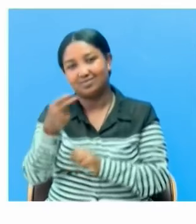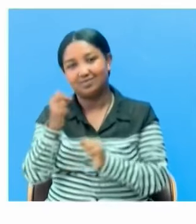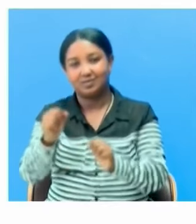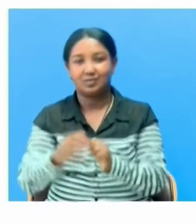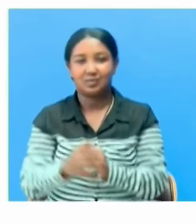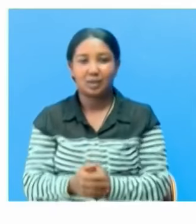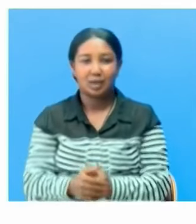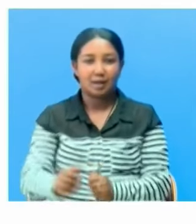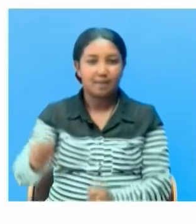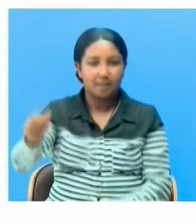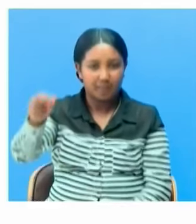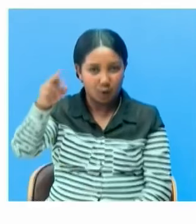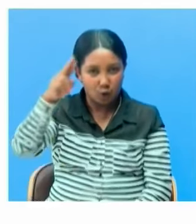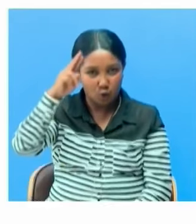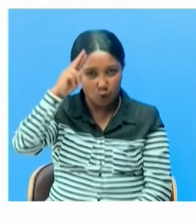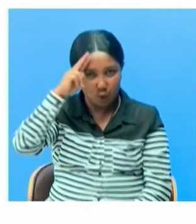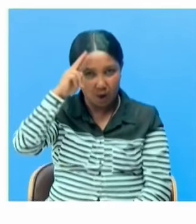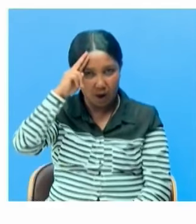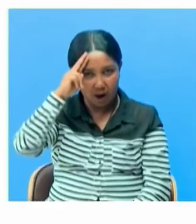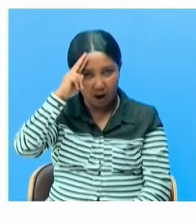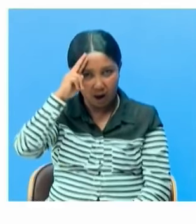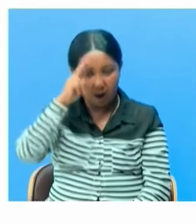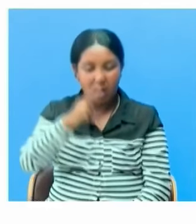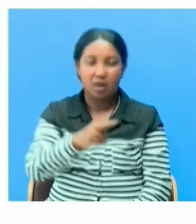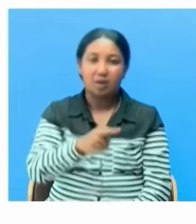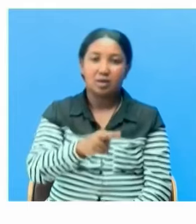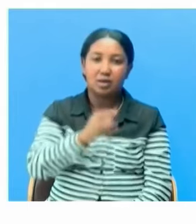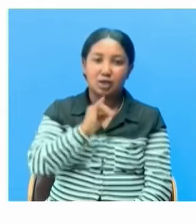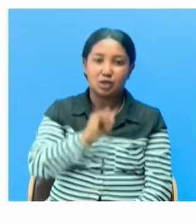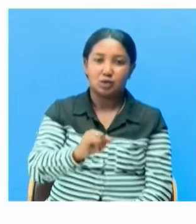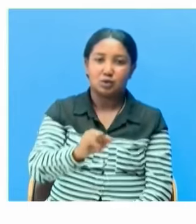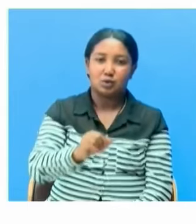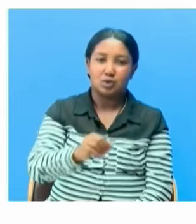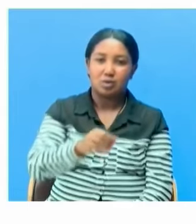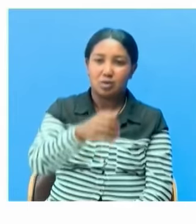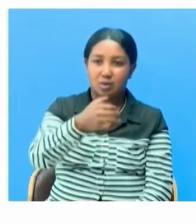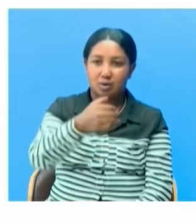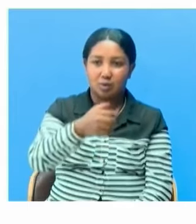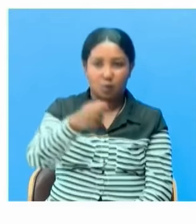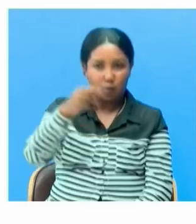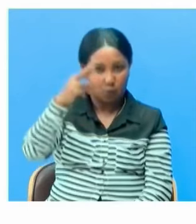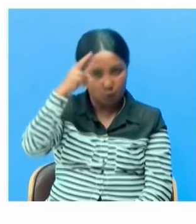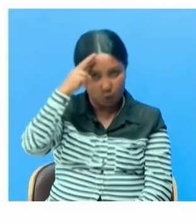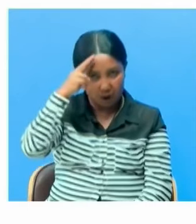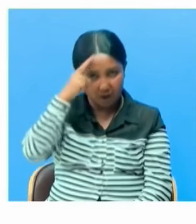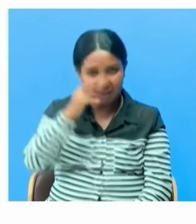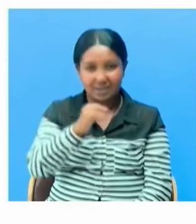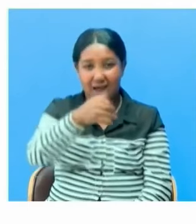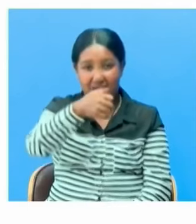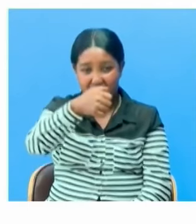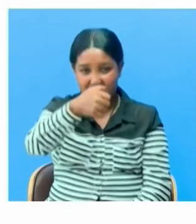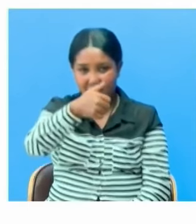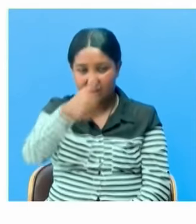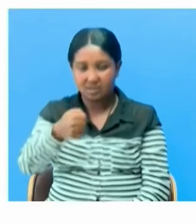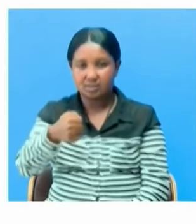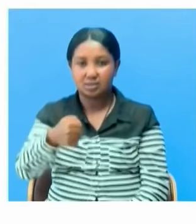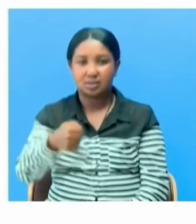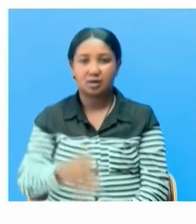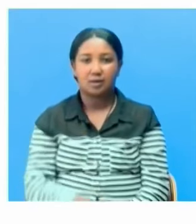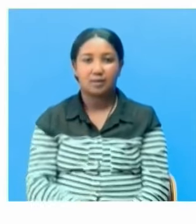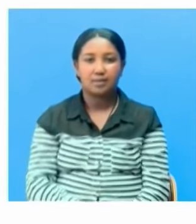is as. Then we have to take one example of adjective. Roba is